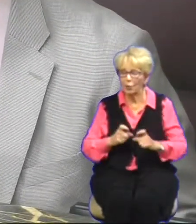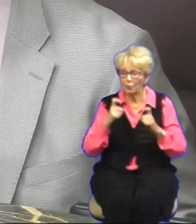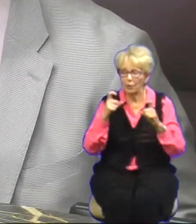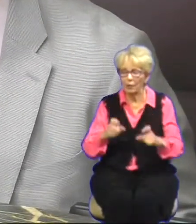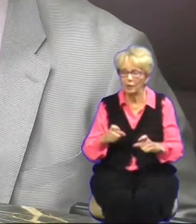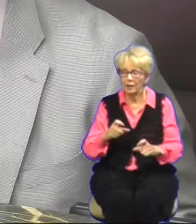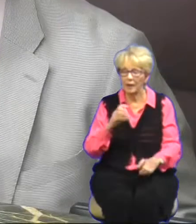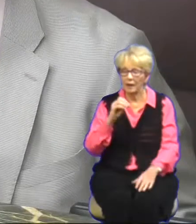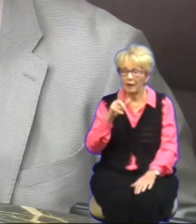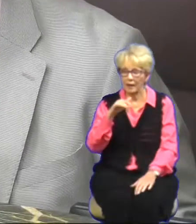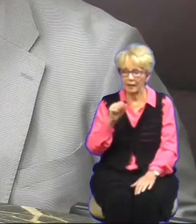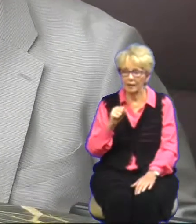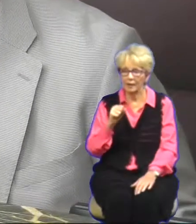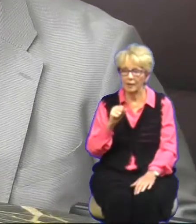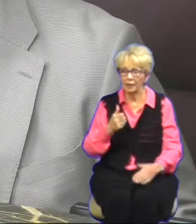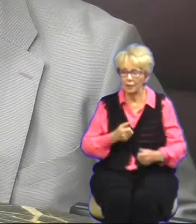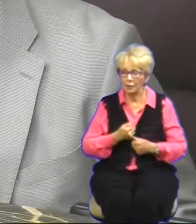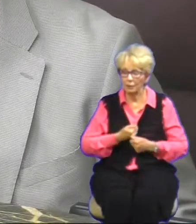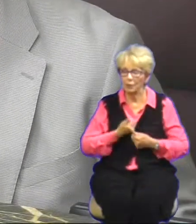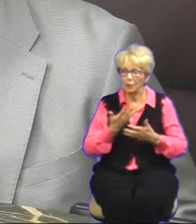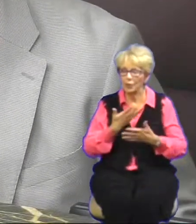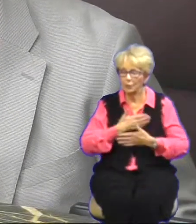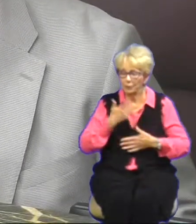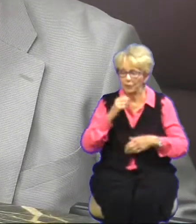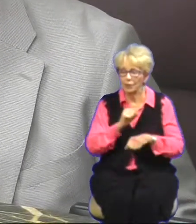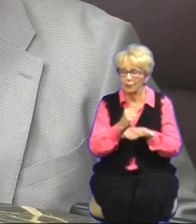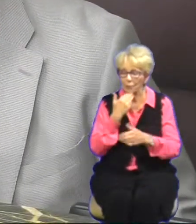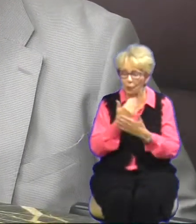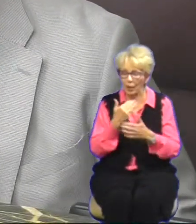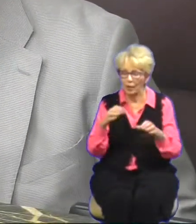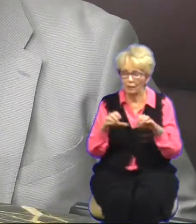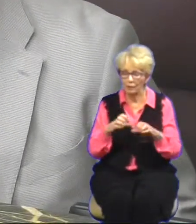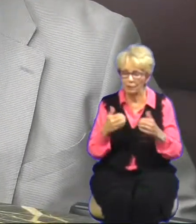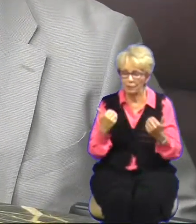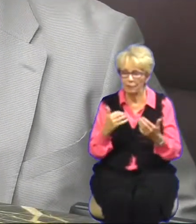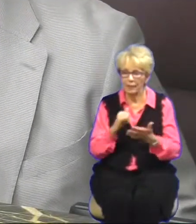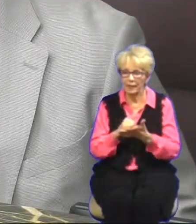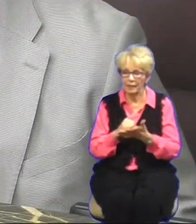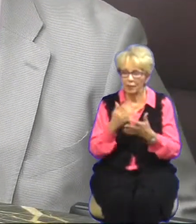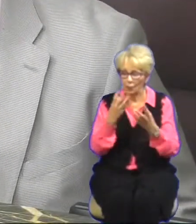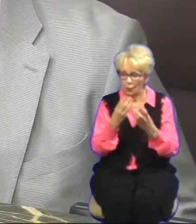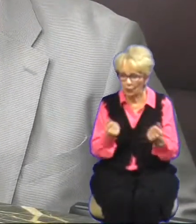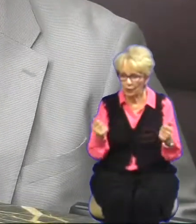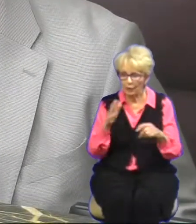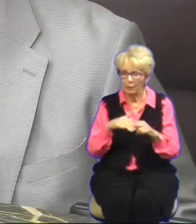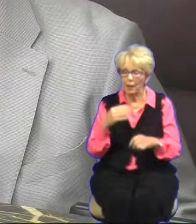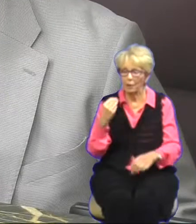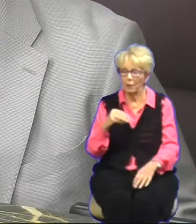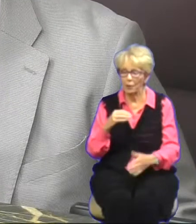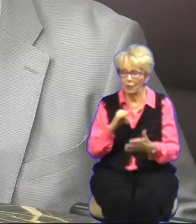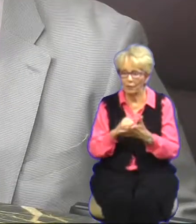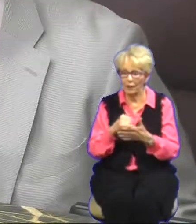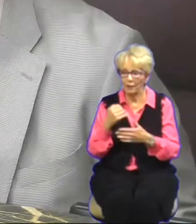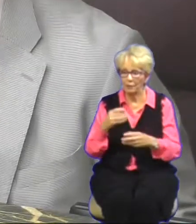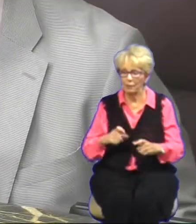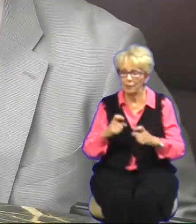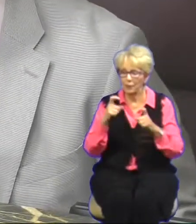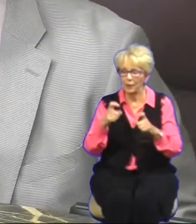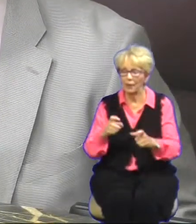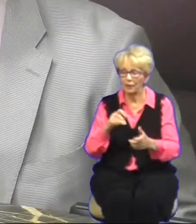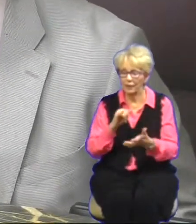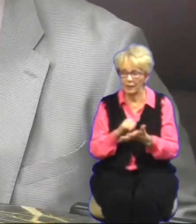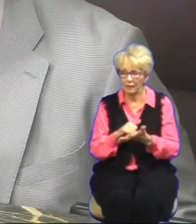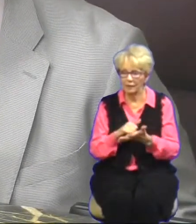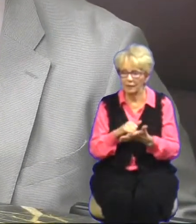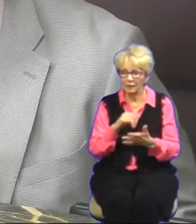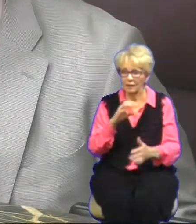Martin G. Hollis and express their appreciation for a job well done, now therefore be it resolved by the City of Morganton that the mayor present this resolution